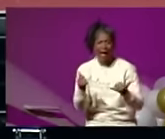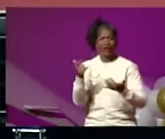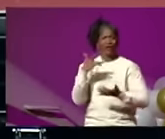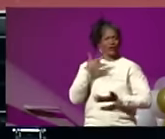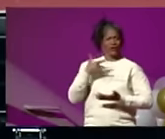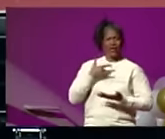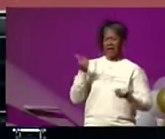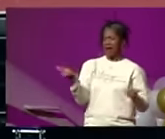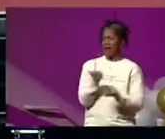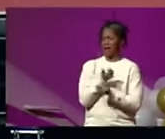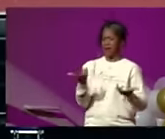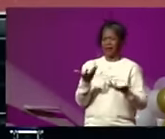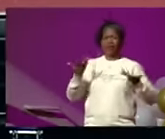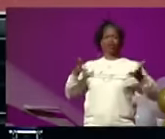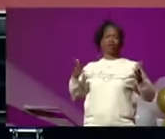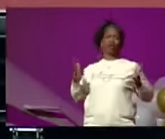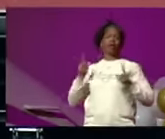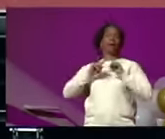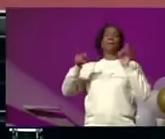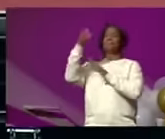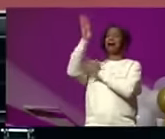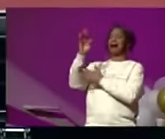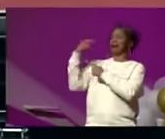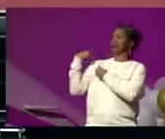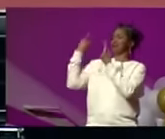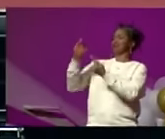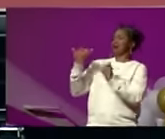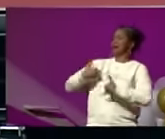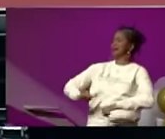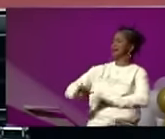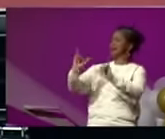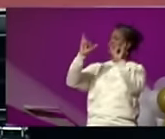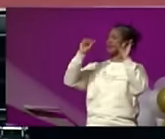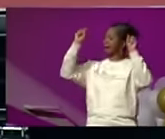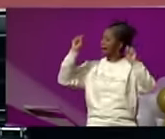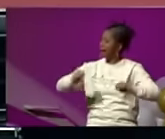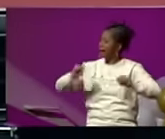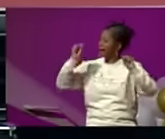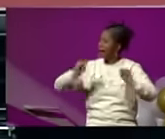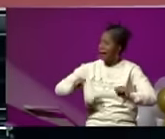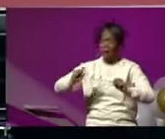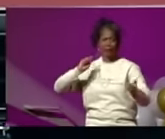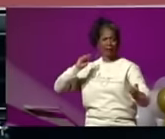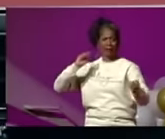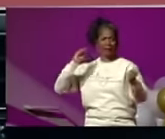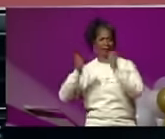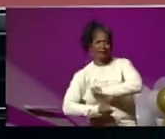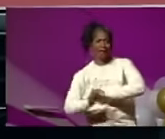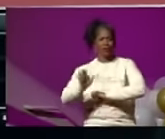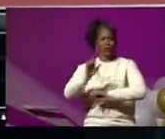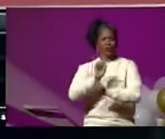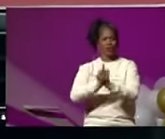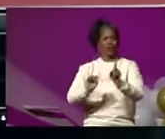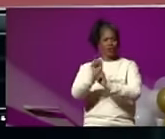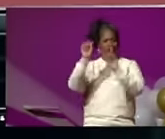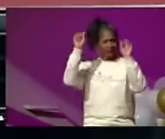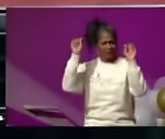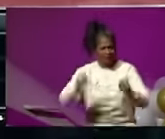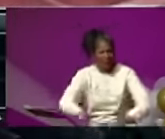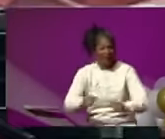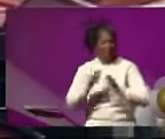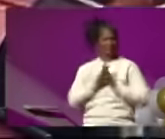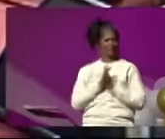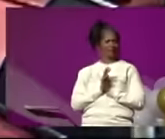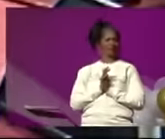over, but God is still able to bring new life out of a dead stump.